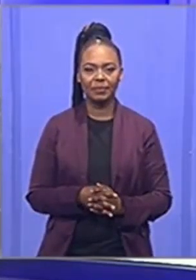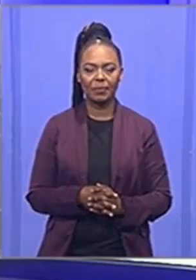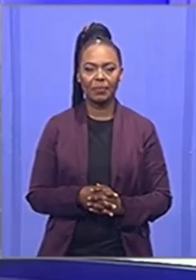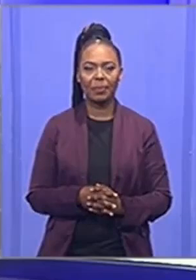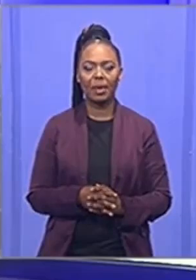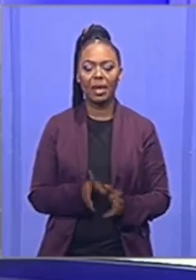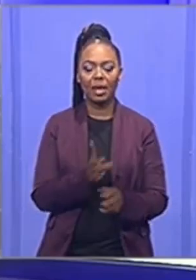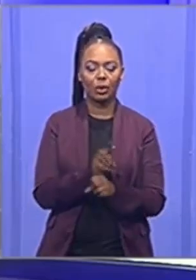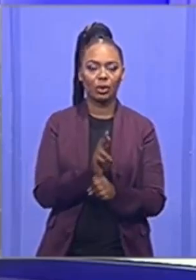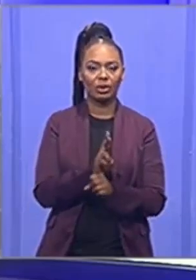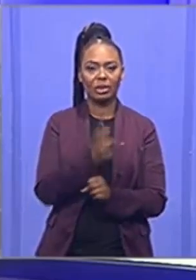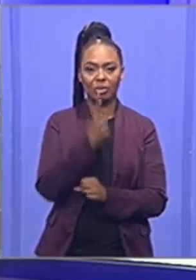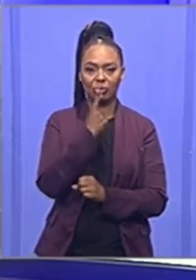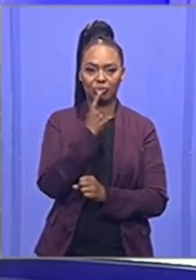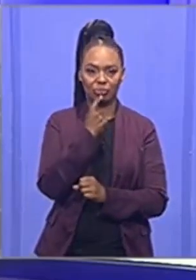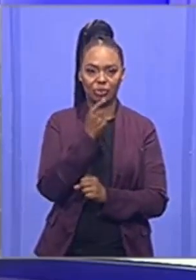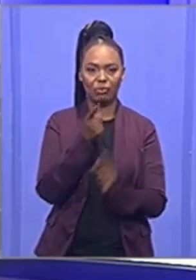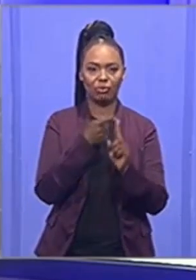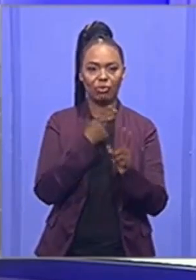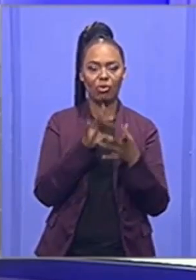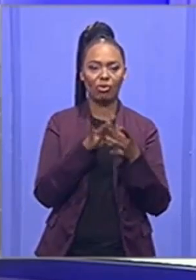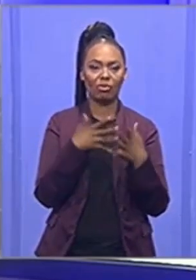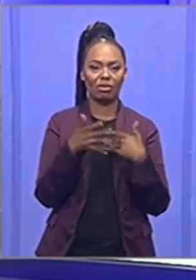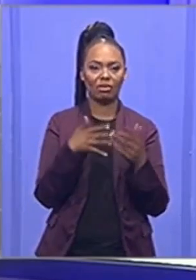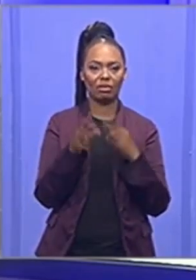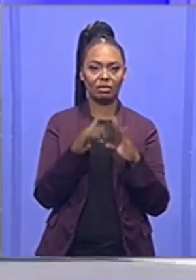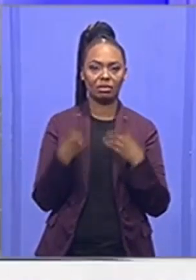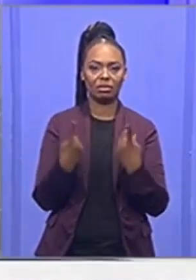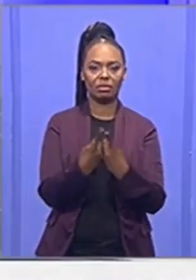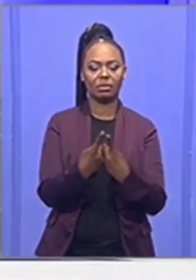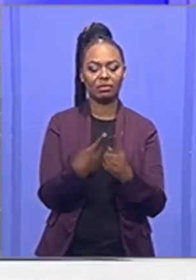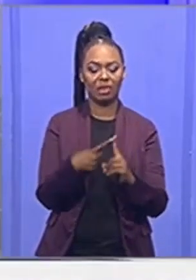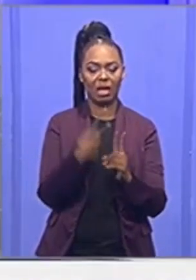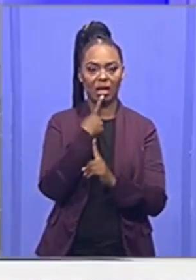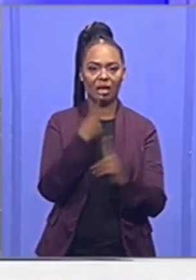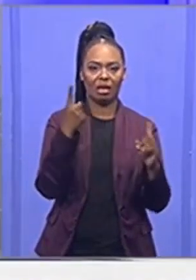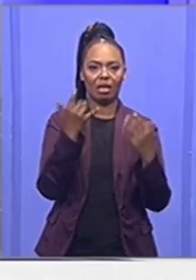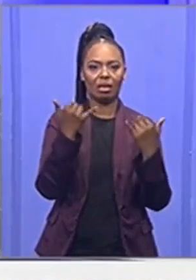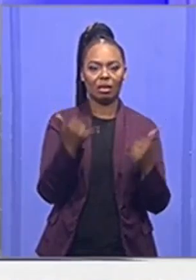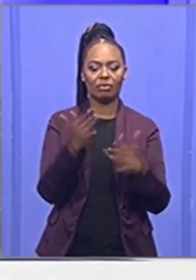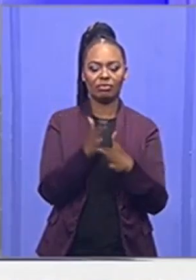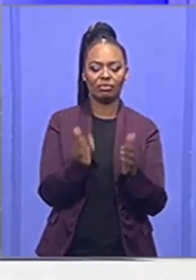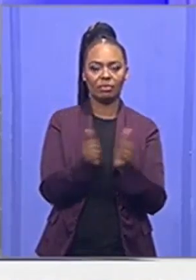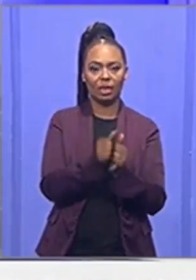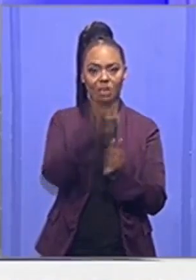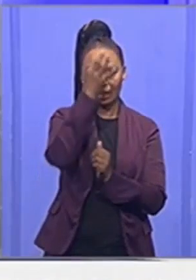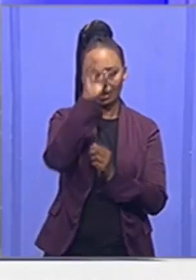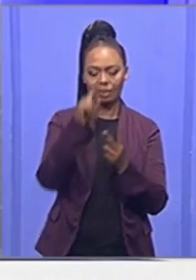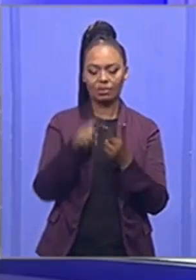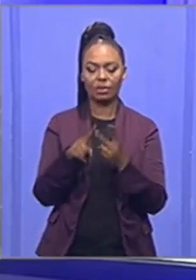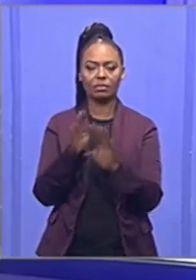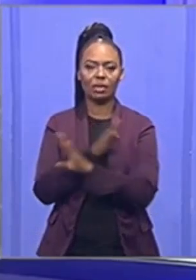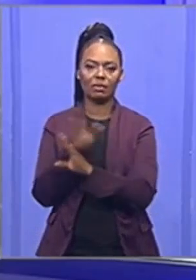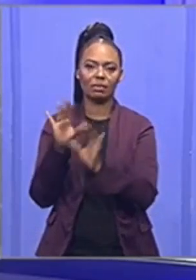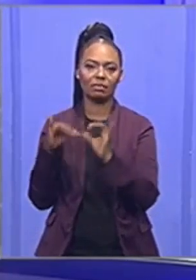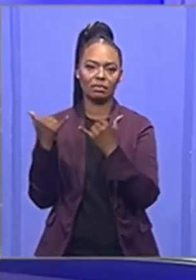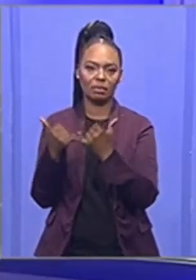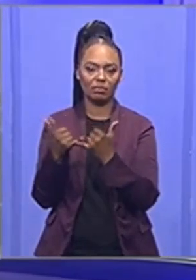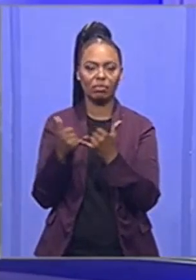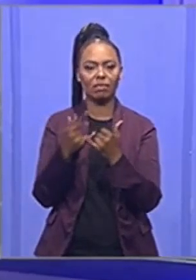Tona ya merero ya lefapha la selegae Ngaka Aaron Motsoaledi o itsisitse ka ga tshwaragano ya puso le lephata la poraefete ya go